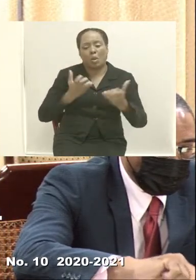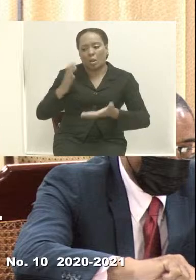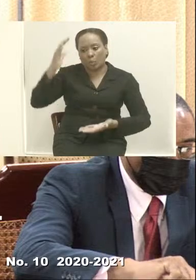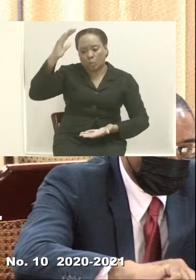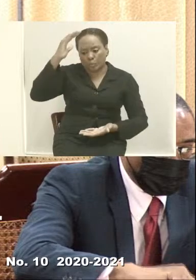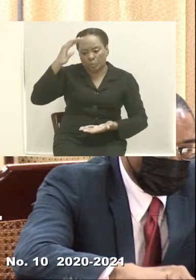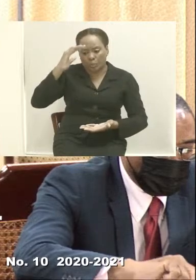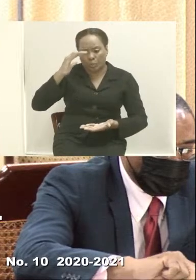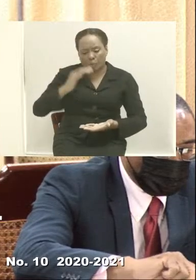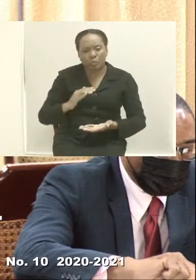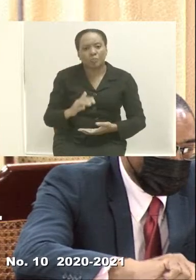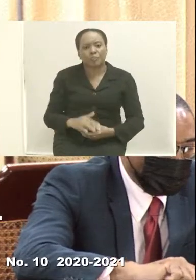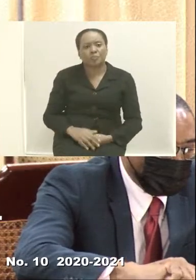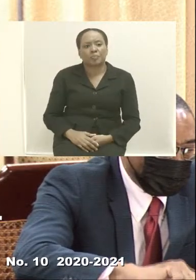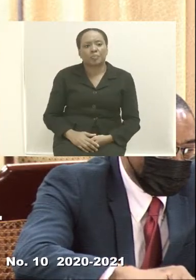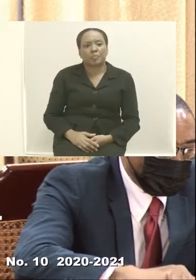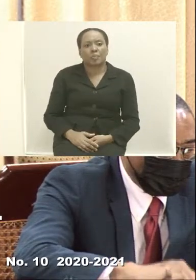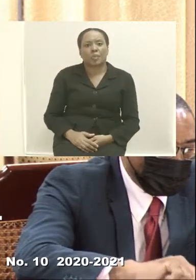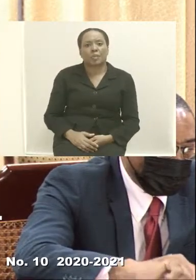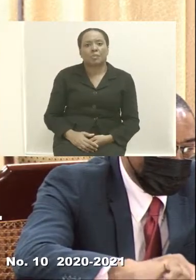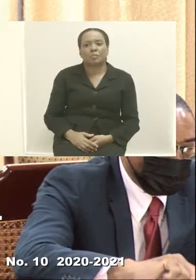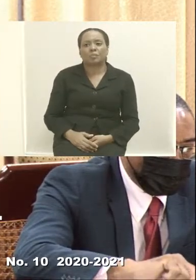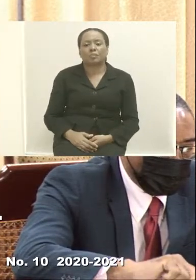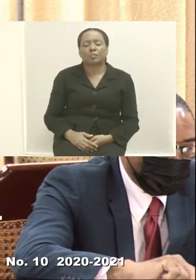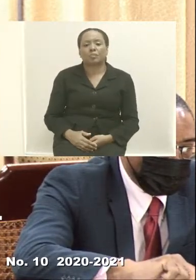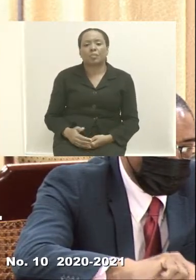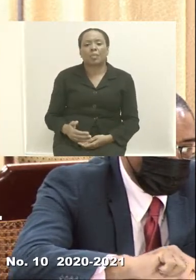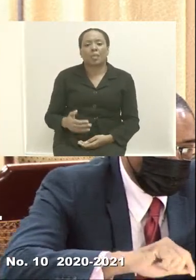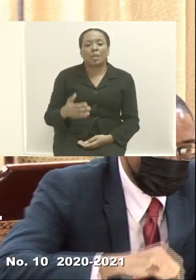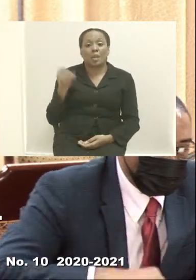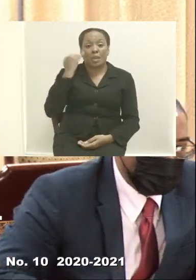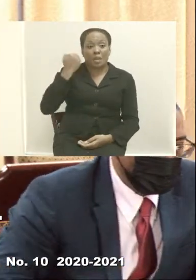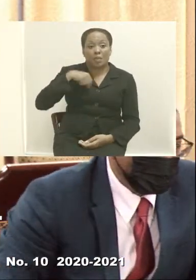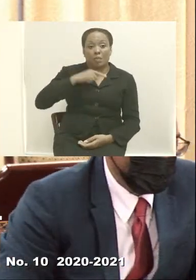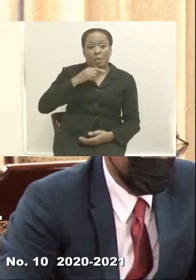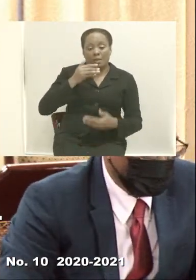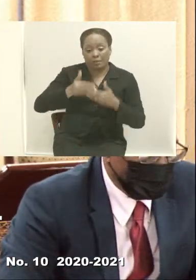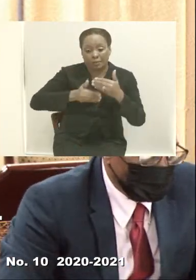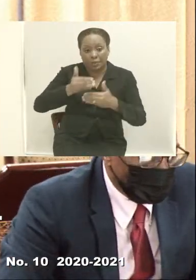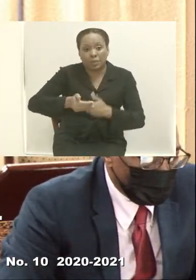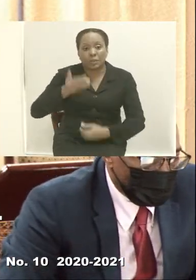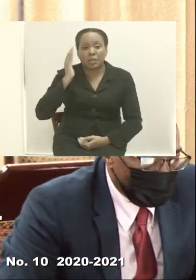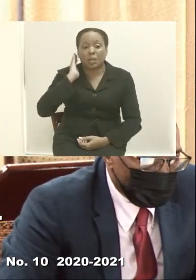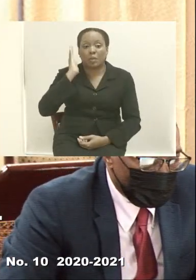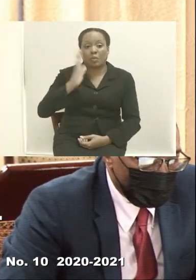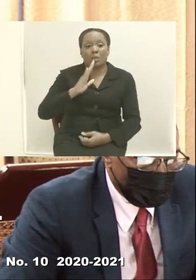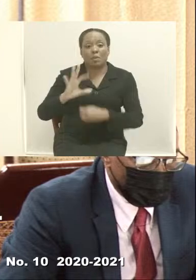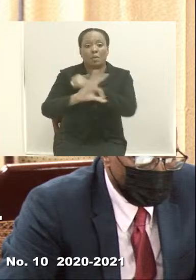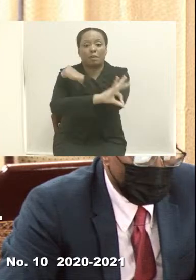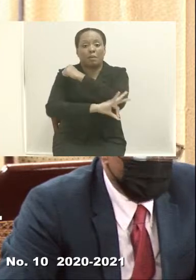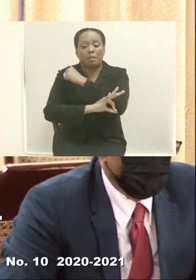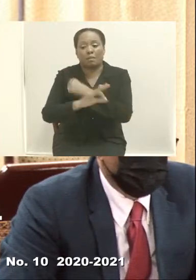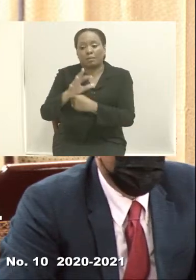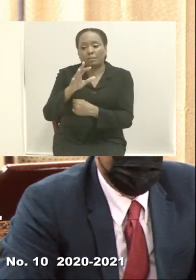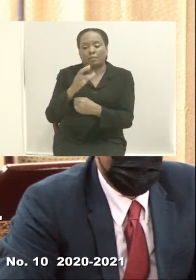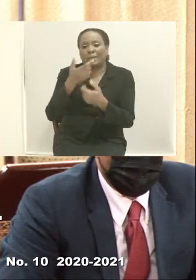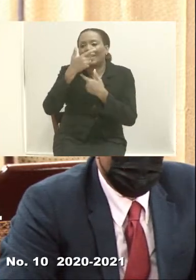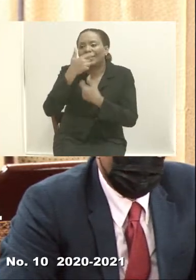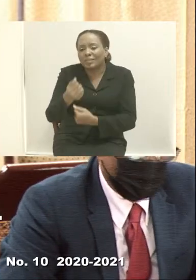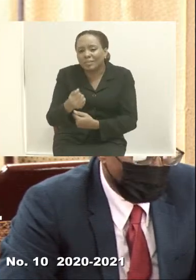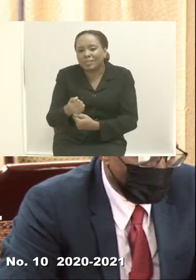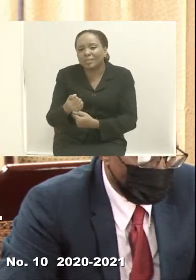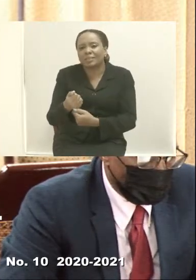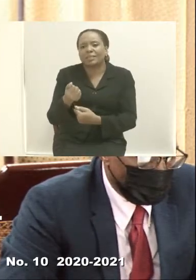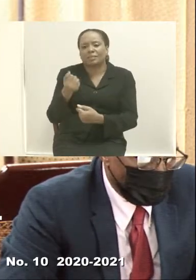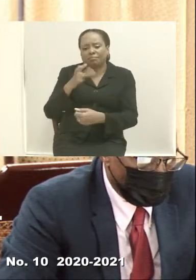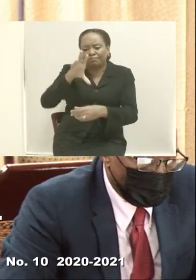agenda, there is going to be foreign interests, investment interests expressed in this. And that can create, and I